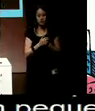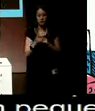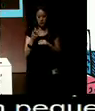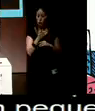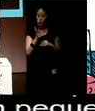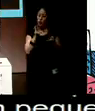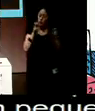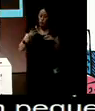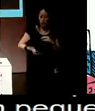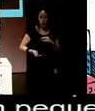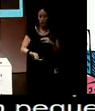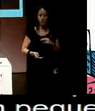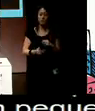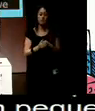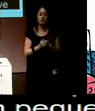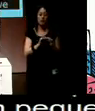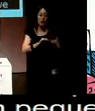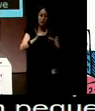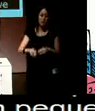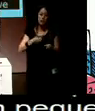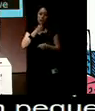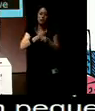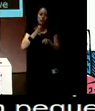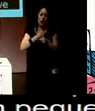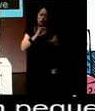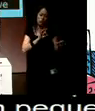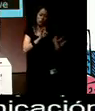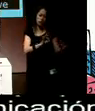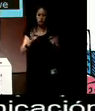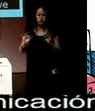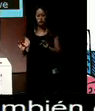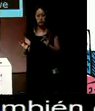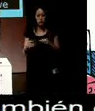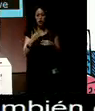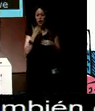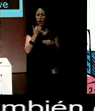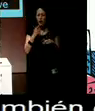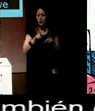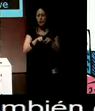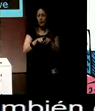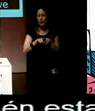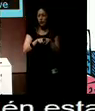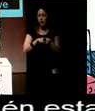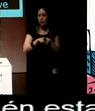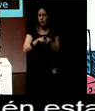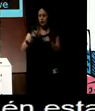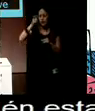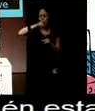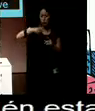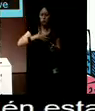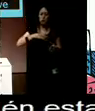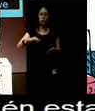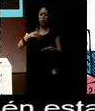preparing now a call for proposals. The budget will be 950,000